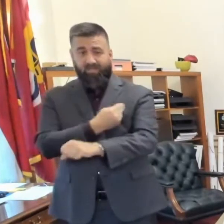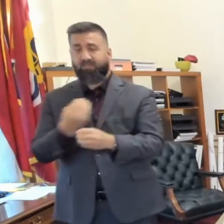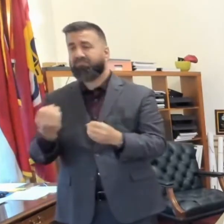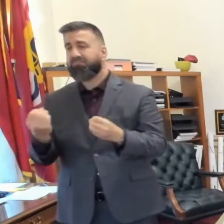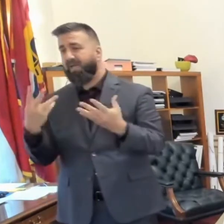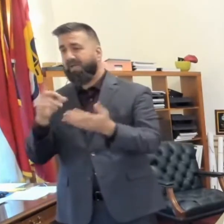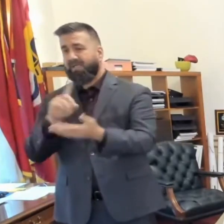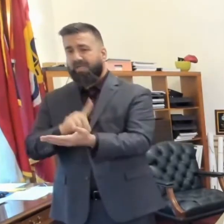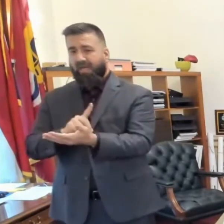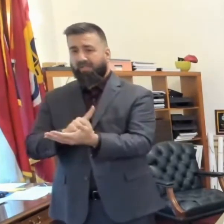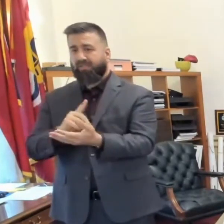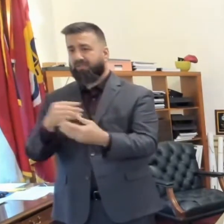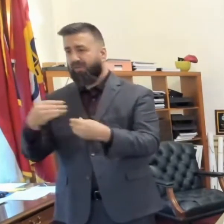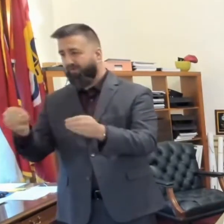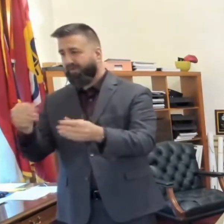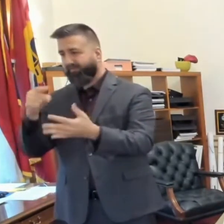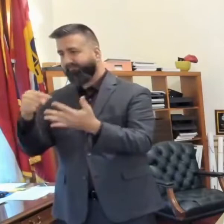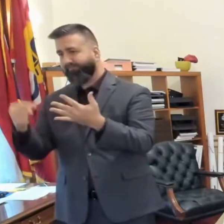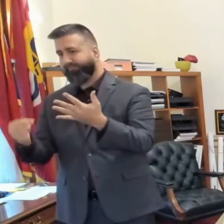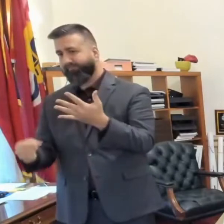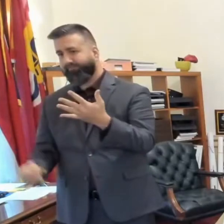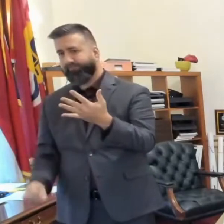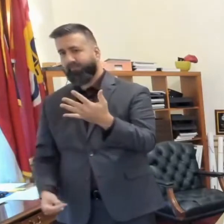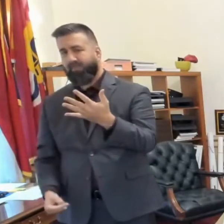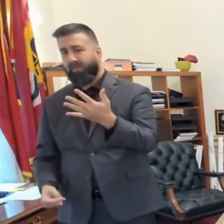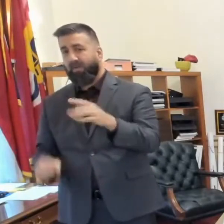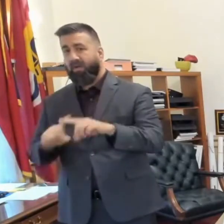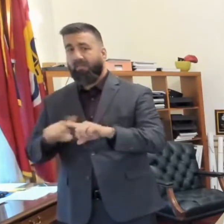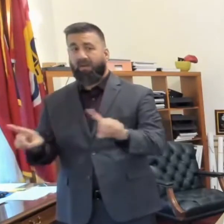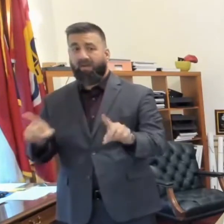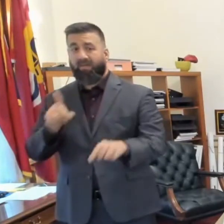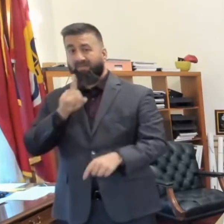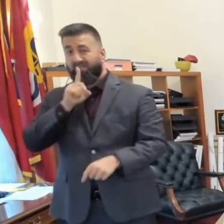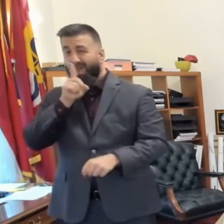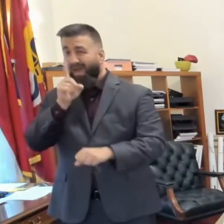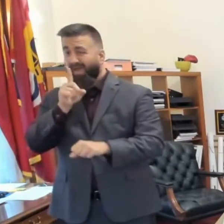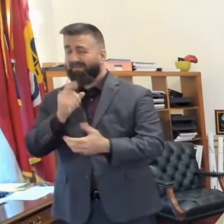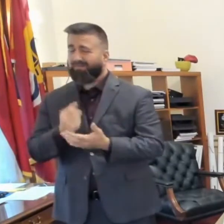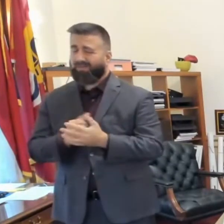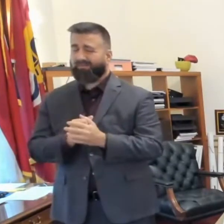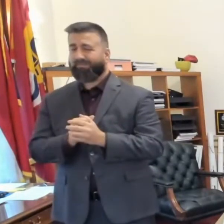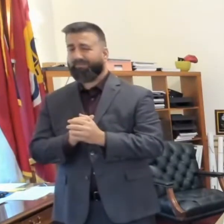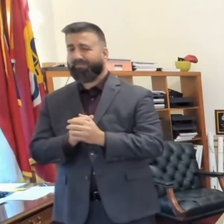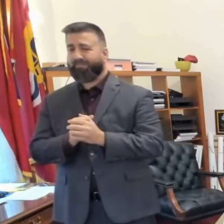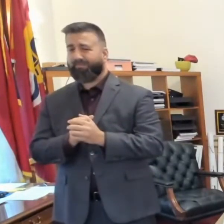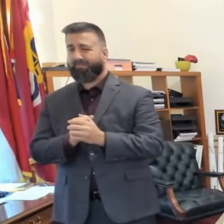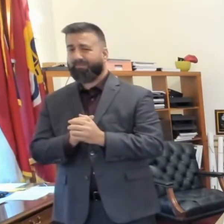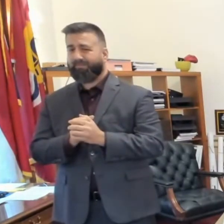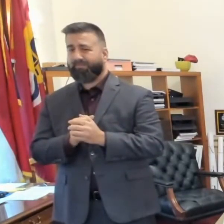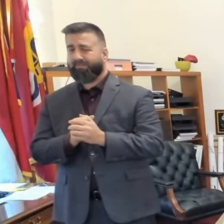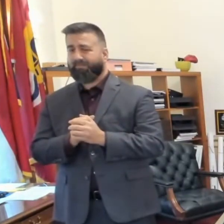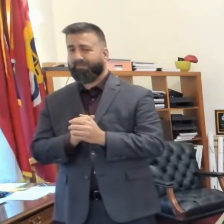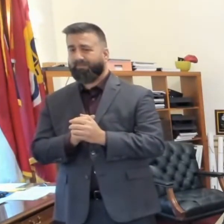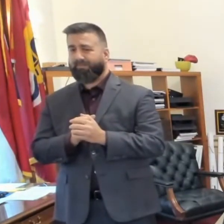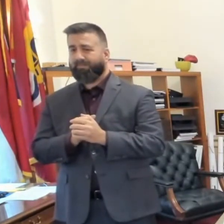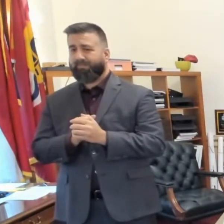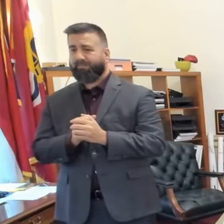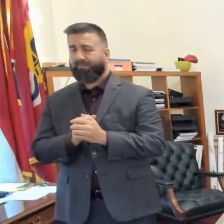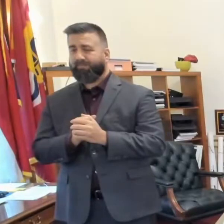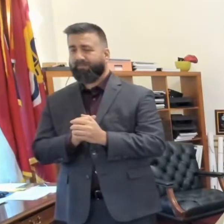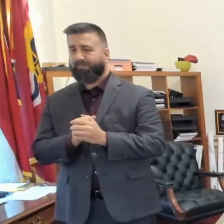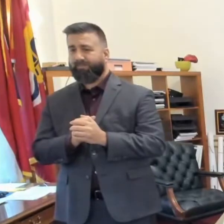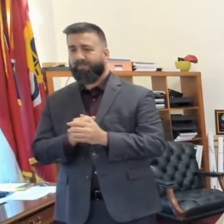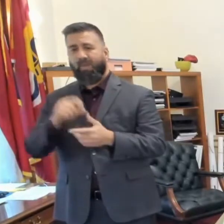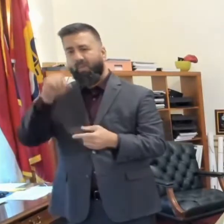doctors' offices and that sort of thing. So, but the actual, we can't decide, we're going to